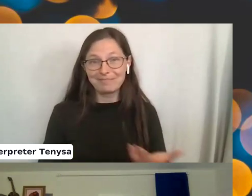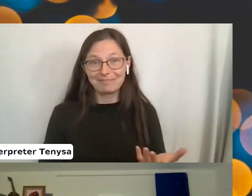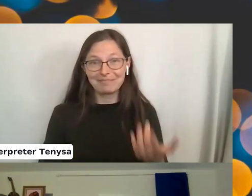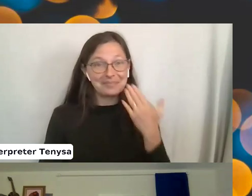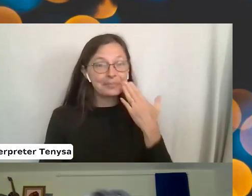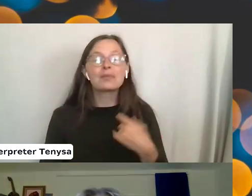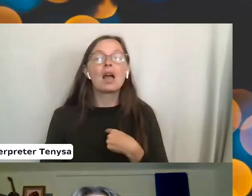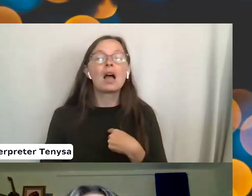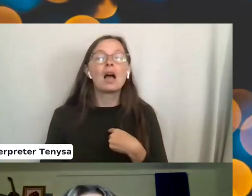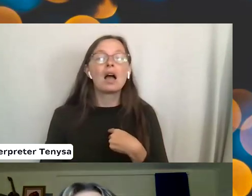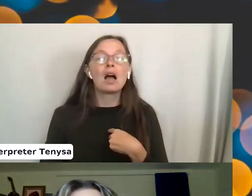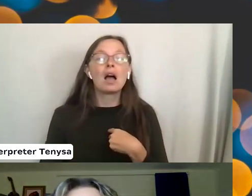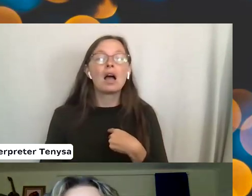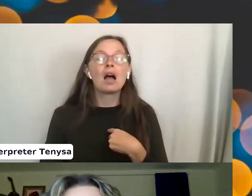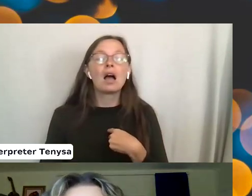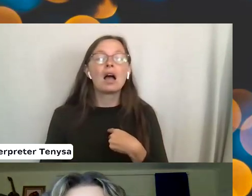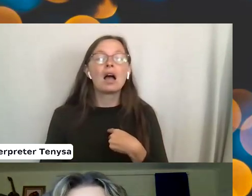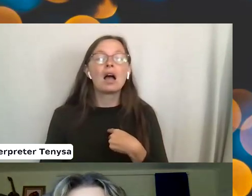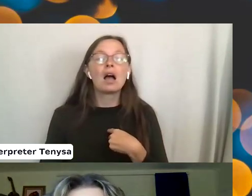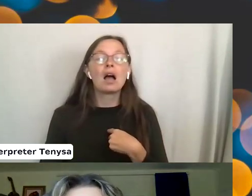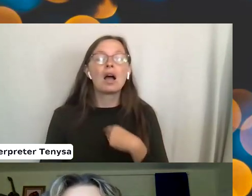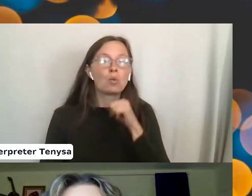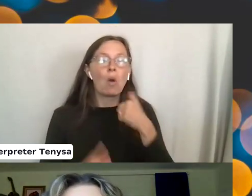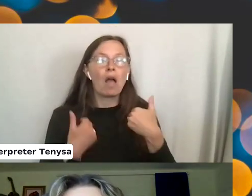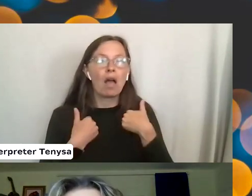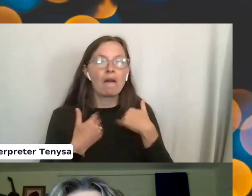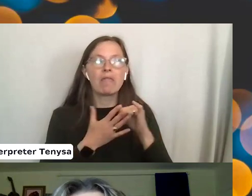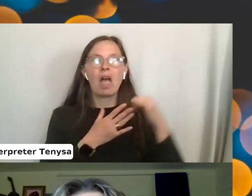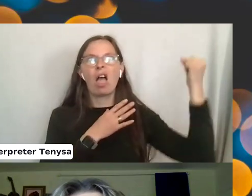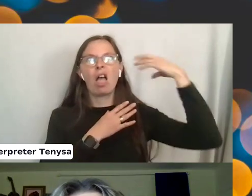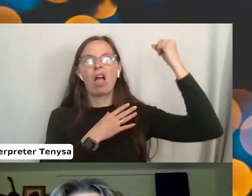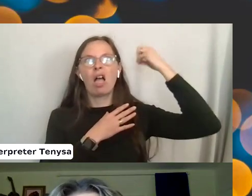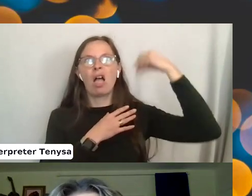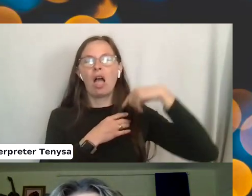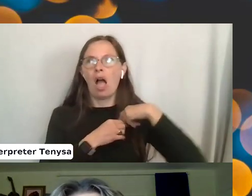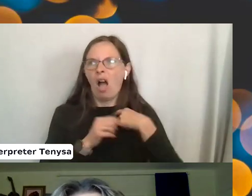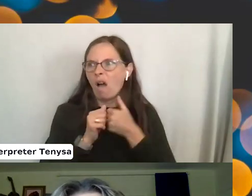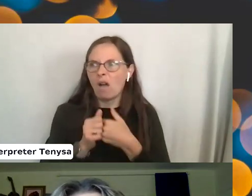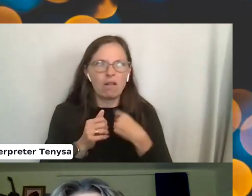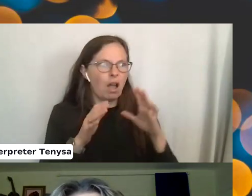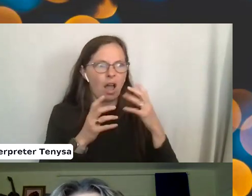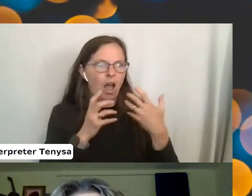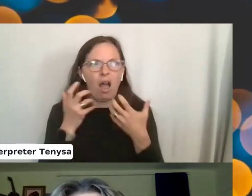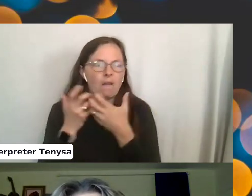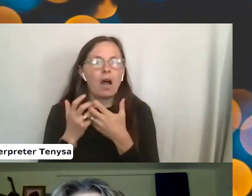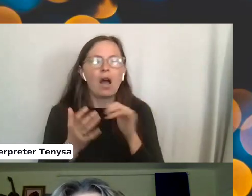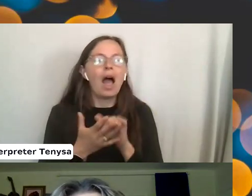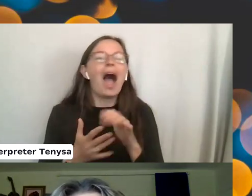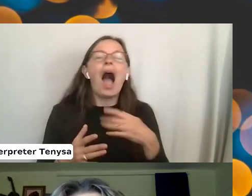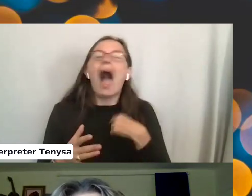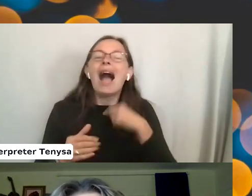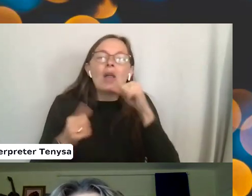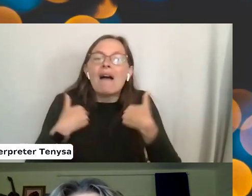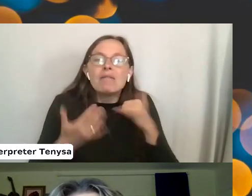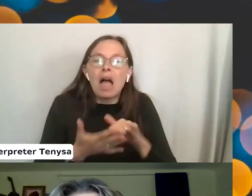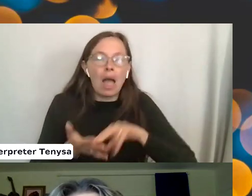know, I don't have the outside voice of, did I conform to this? Should I conform? That once I was like, oh, there I